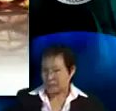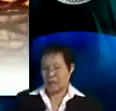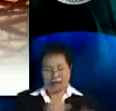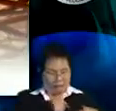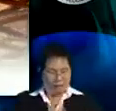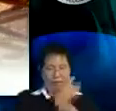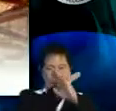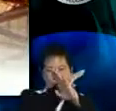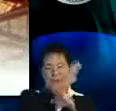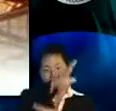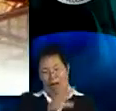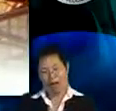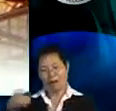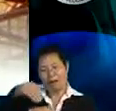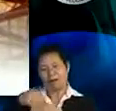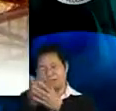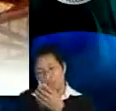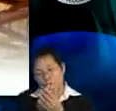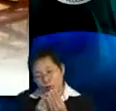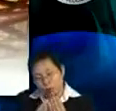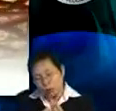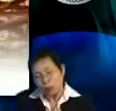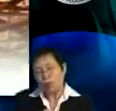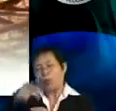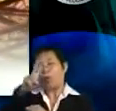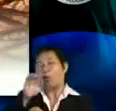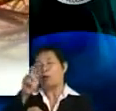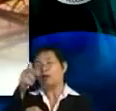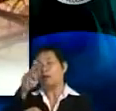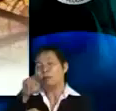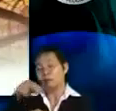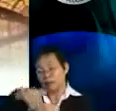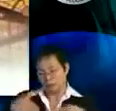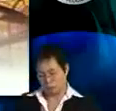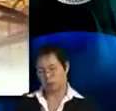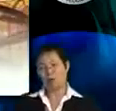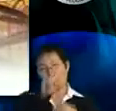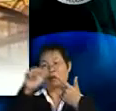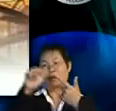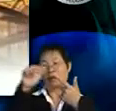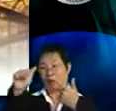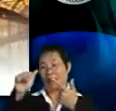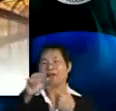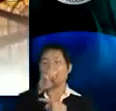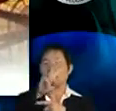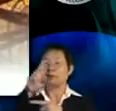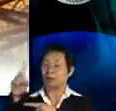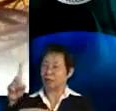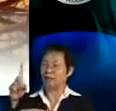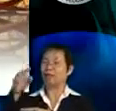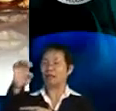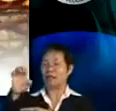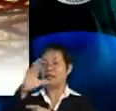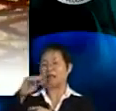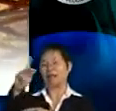heart, and dissolving some vitamins in the body like vitamin A, D, E,